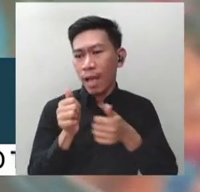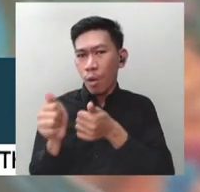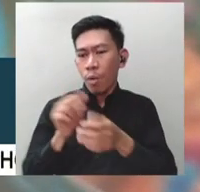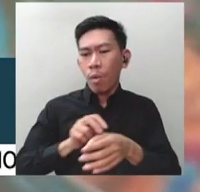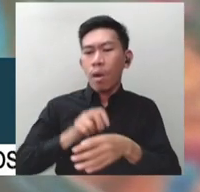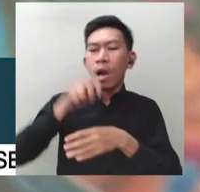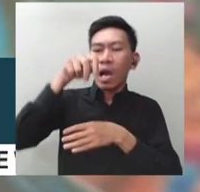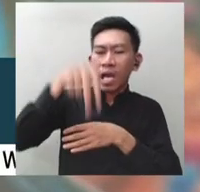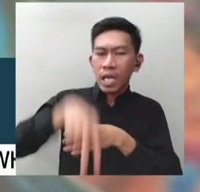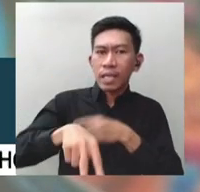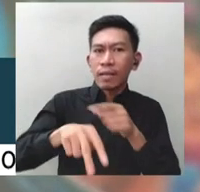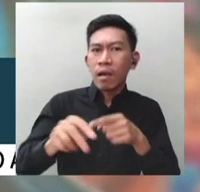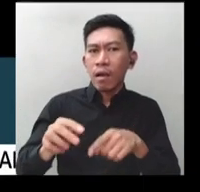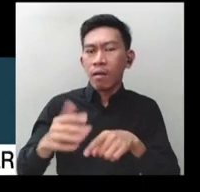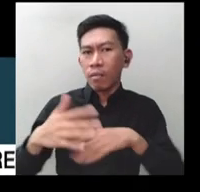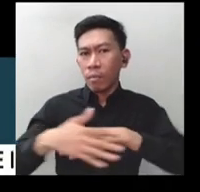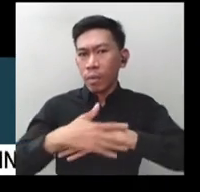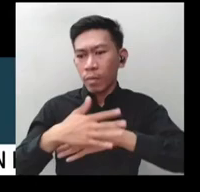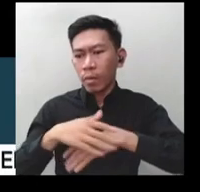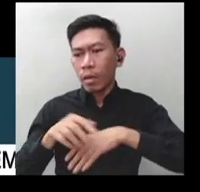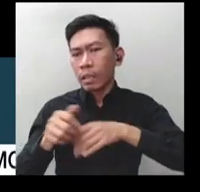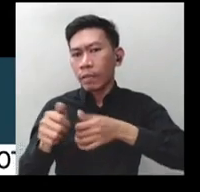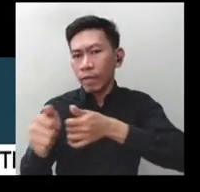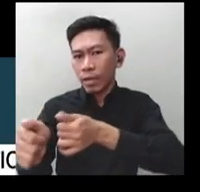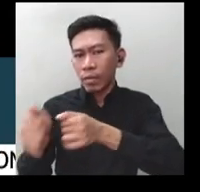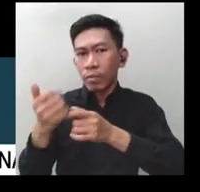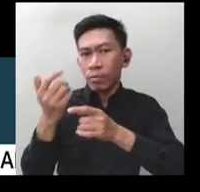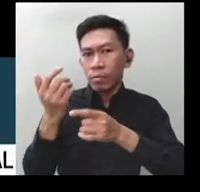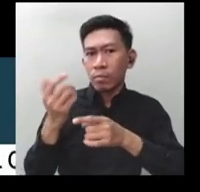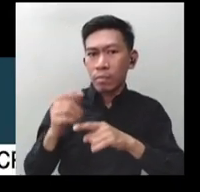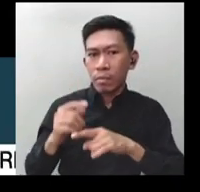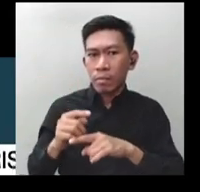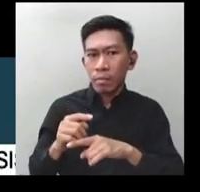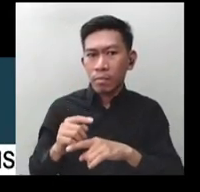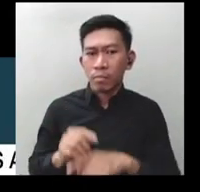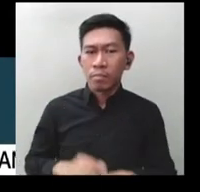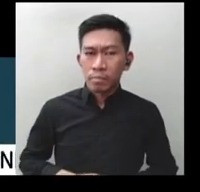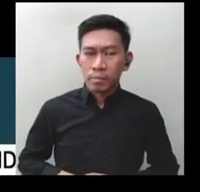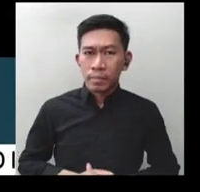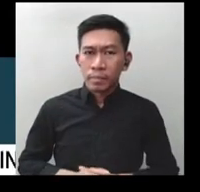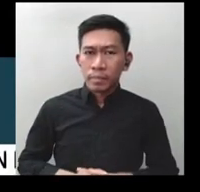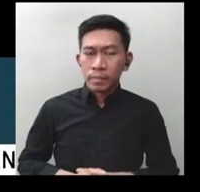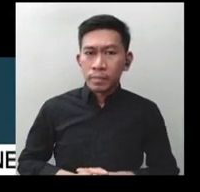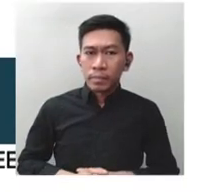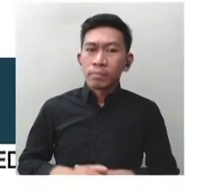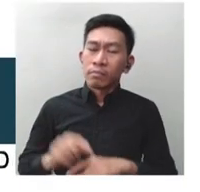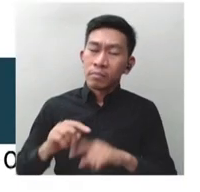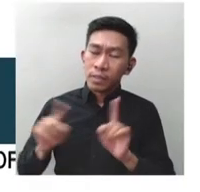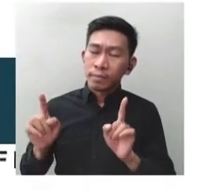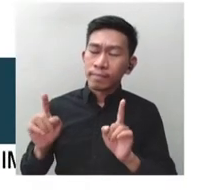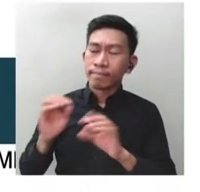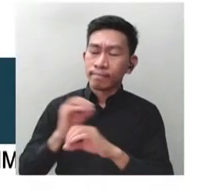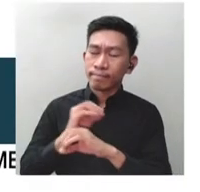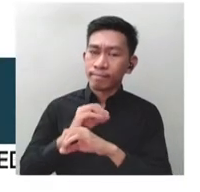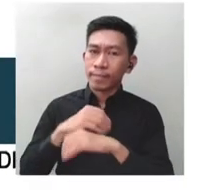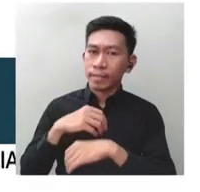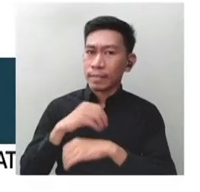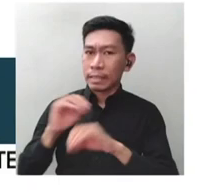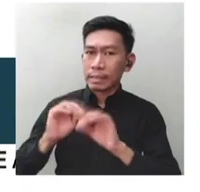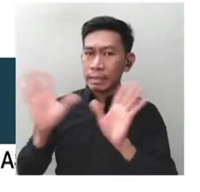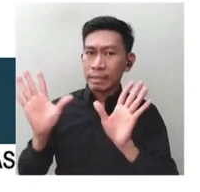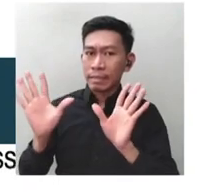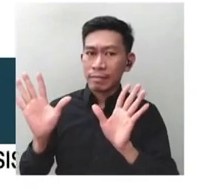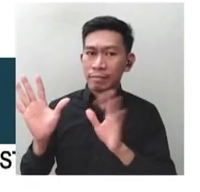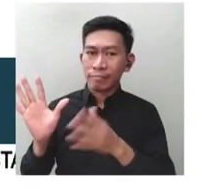the suspect, which turned out not to be the one they are looking for. But obviously, they didn't do all those that you just